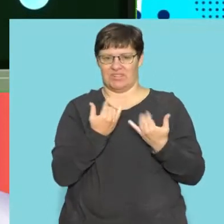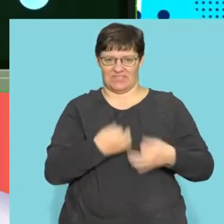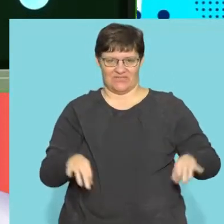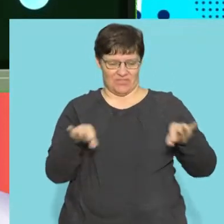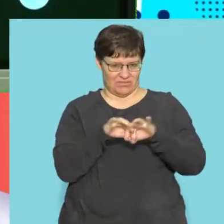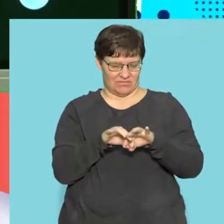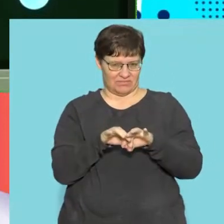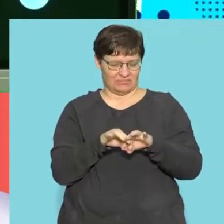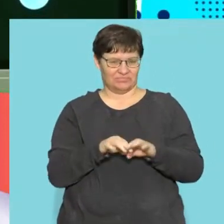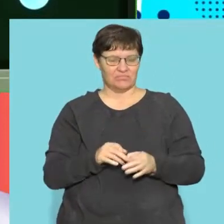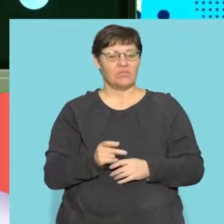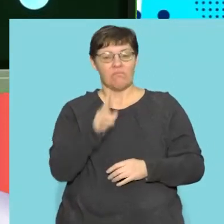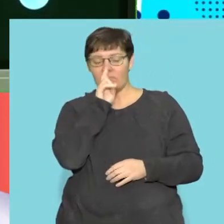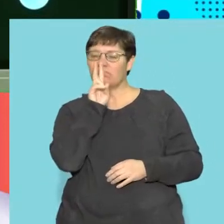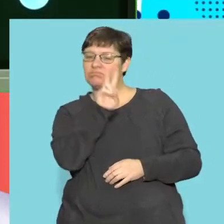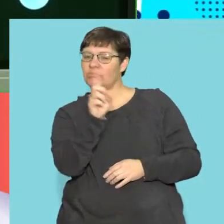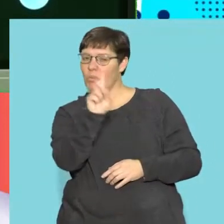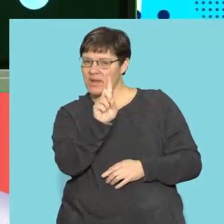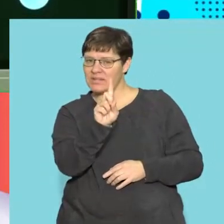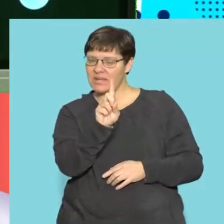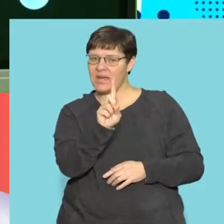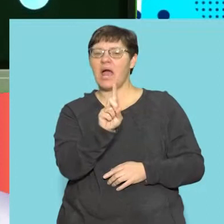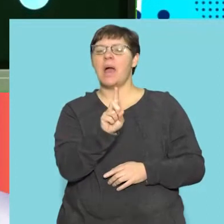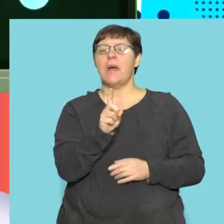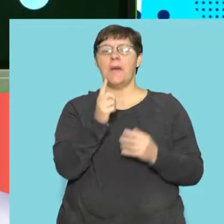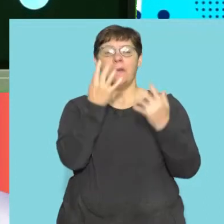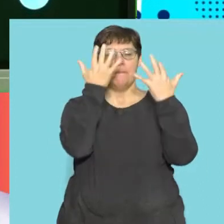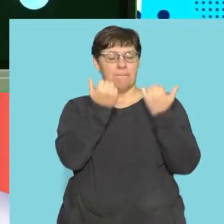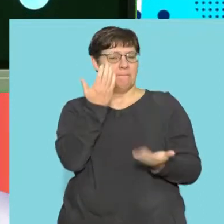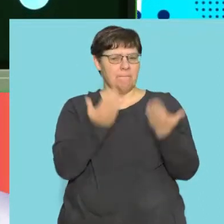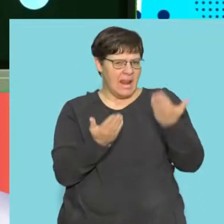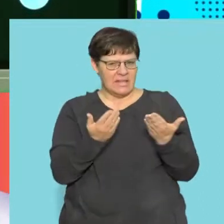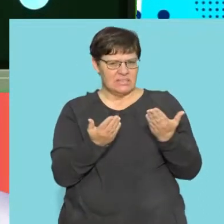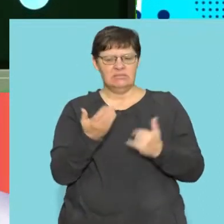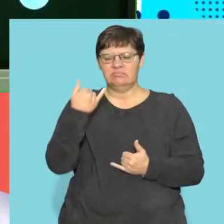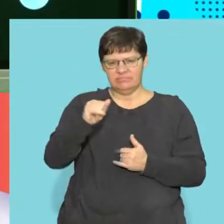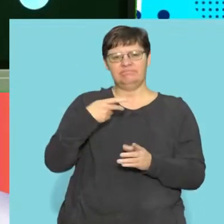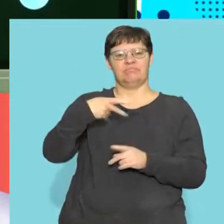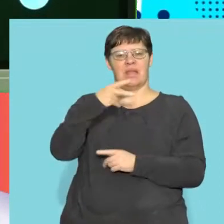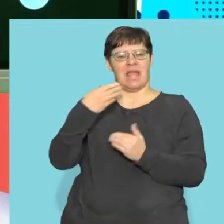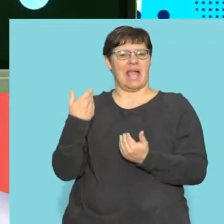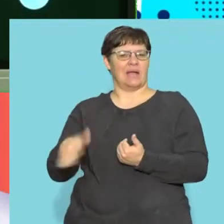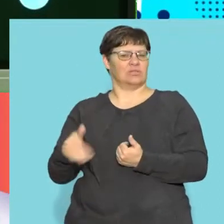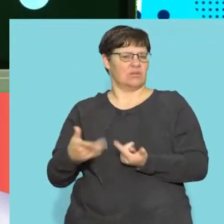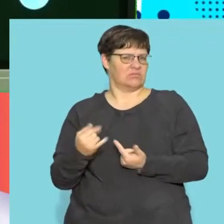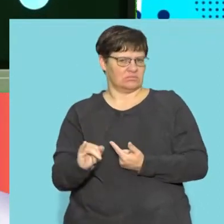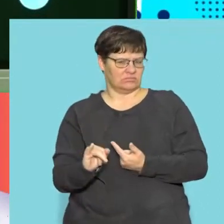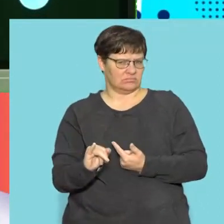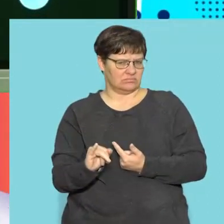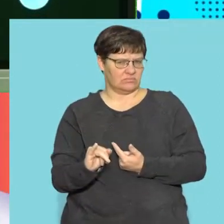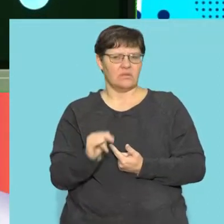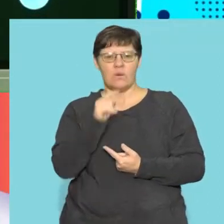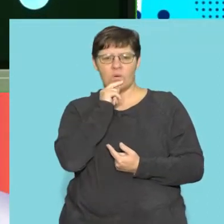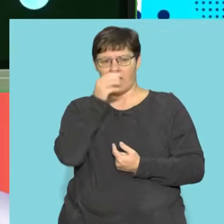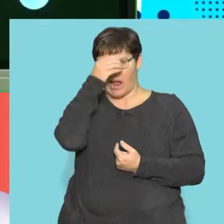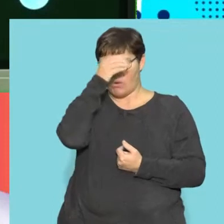value annuities. Now we're going to look at the concept of an outstanding balance to see what it is about. What do we do when it comes